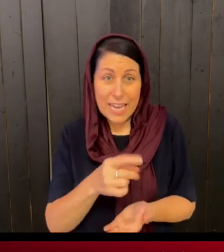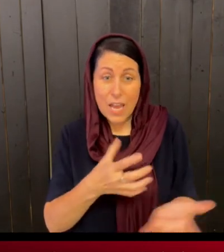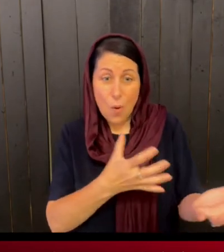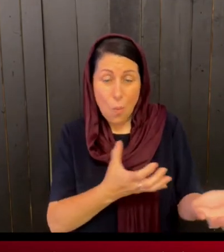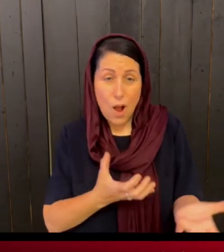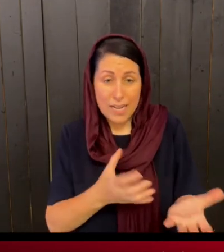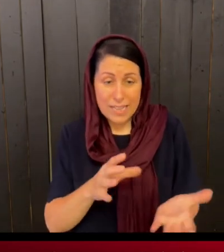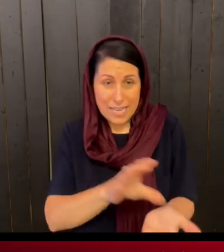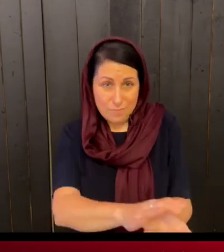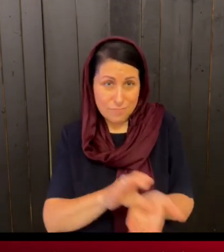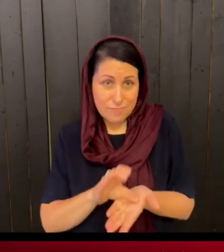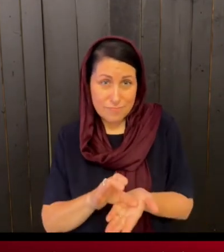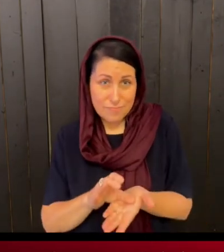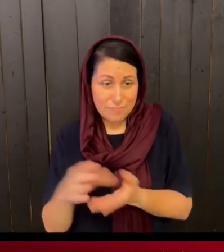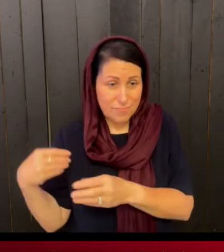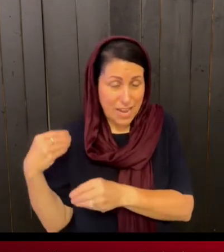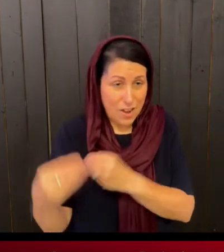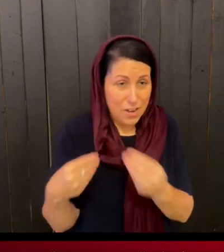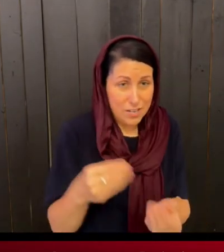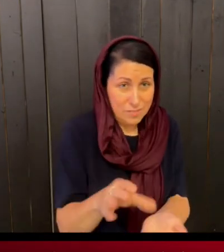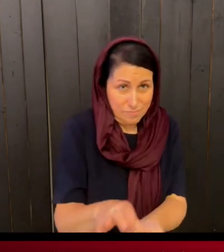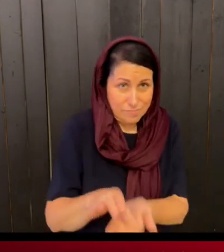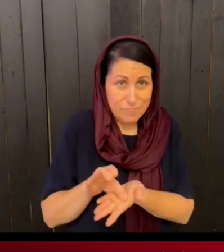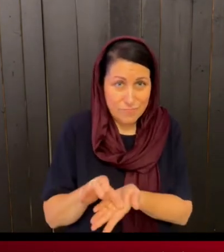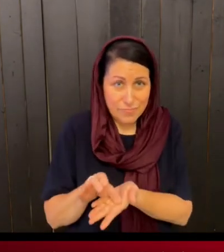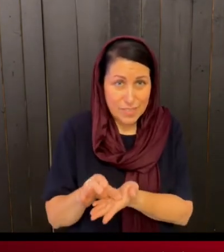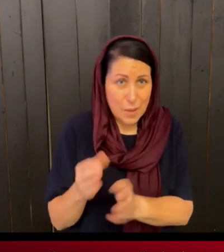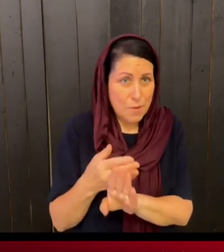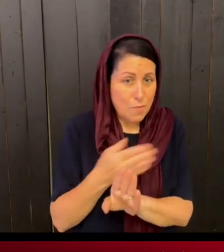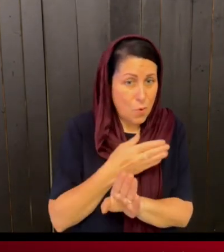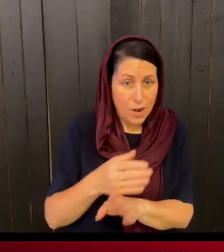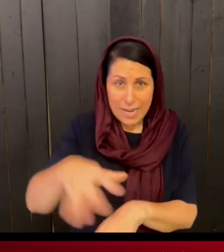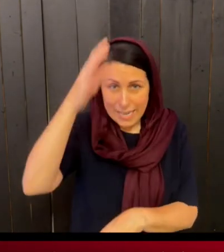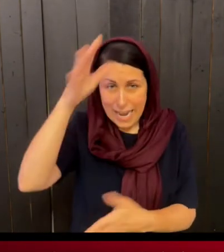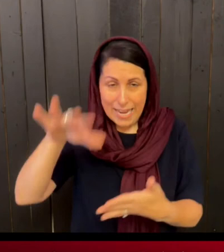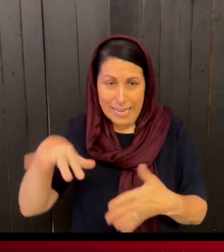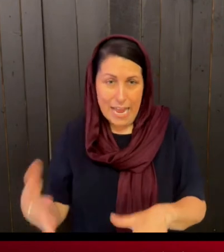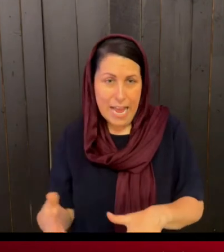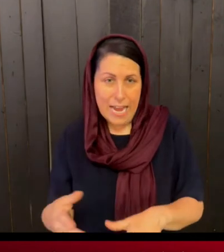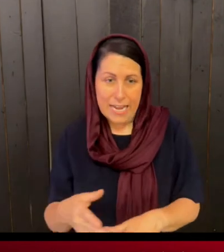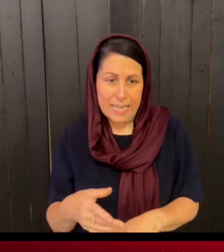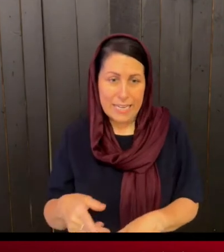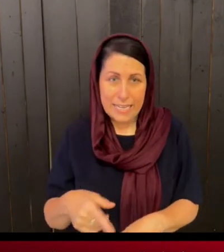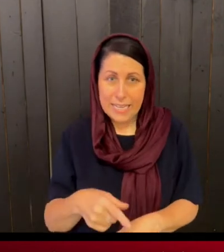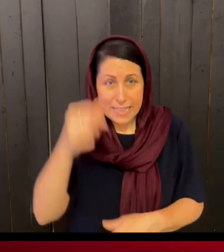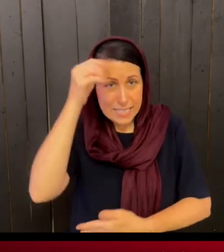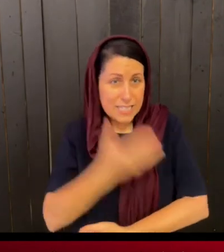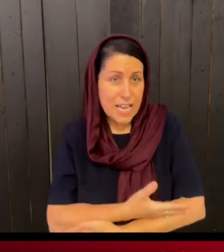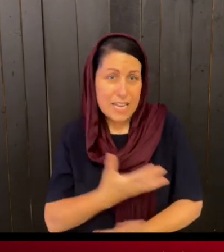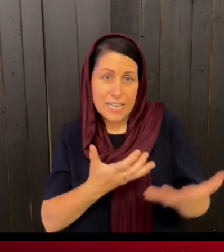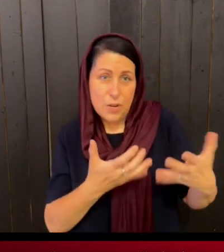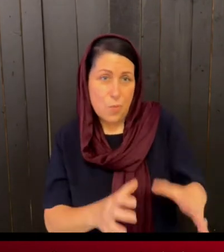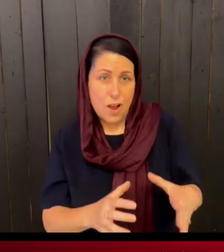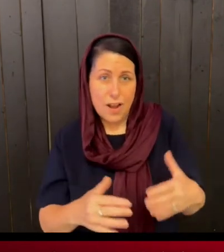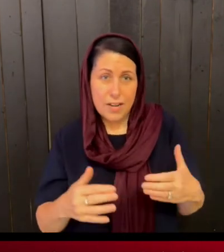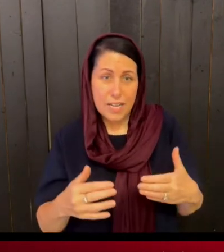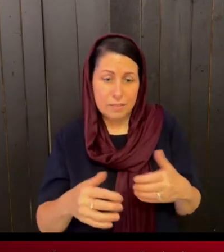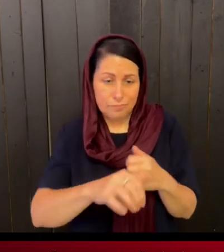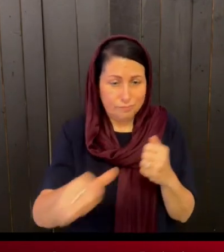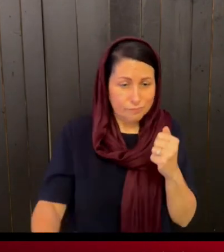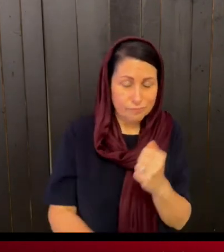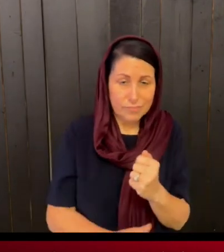leave home and go do his own thing. He didn't want to come under any kind of authority. He wanted to go have fun, basically. And